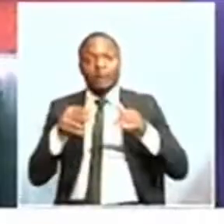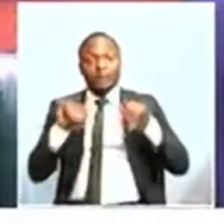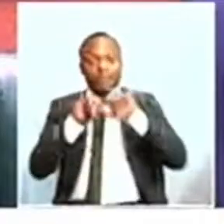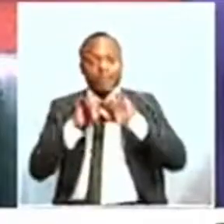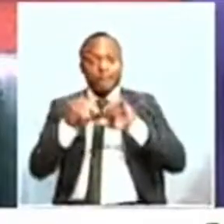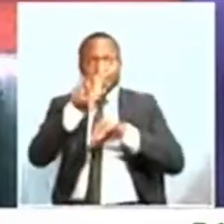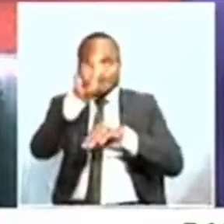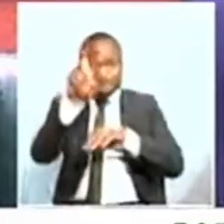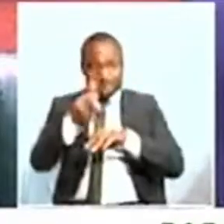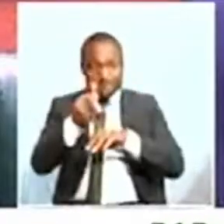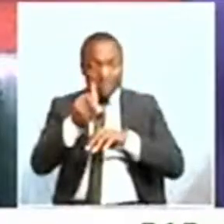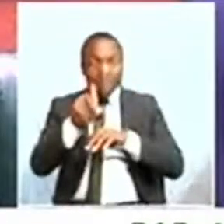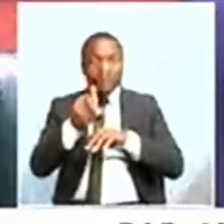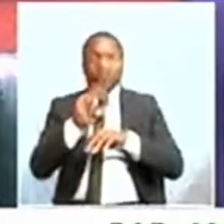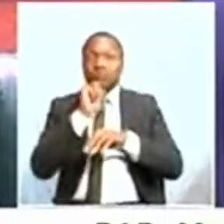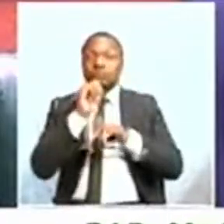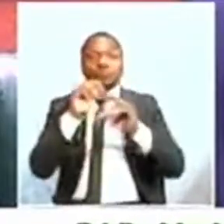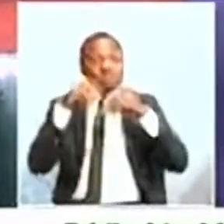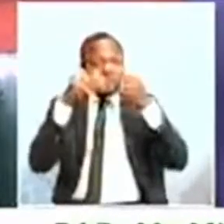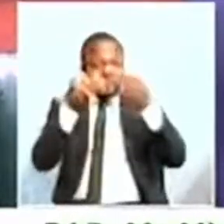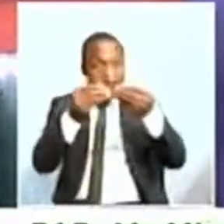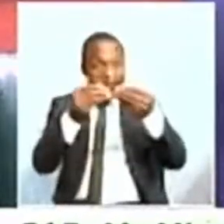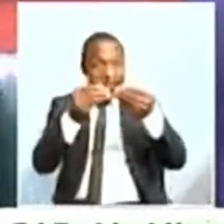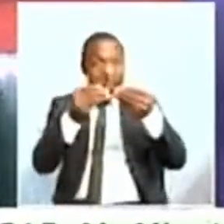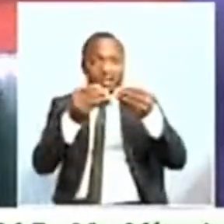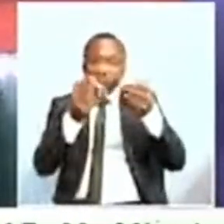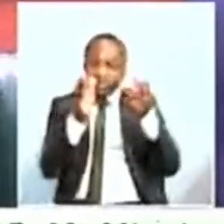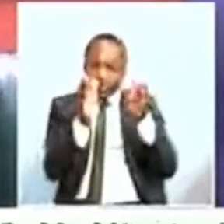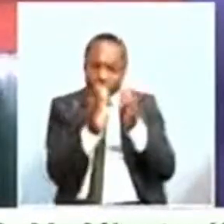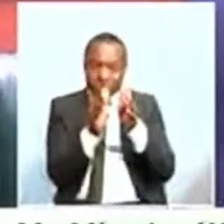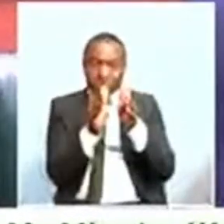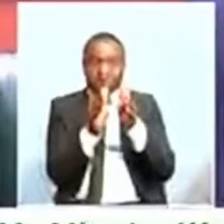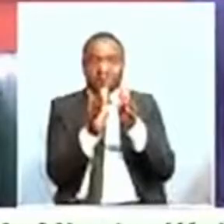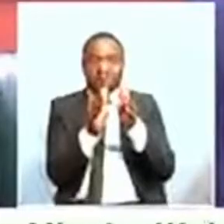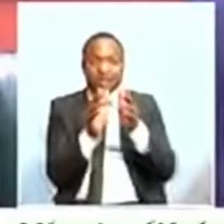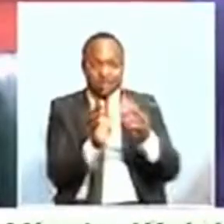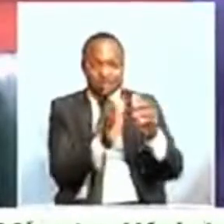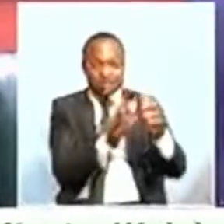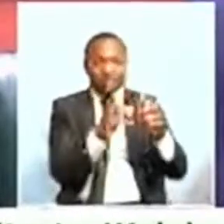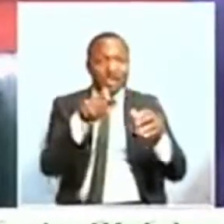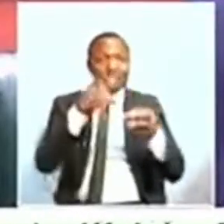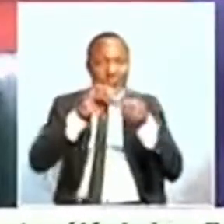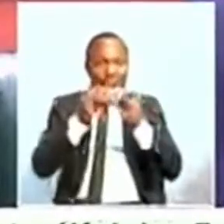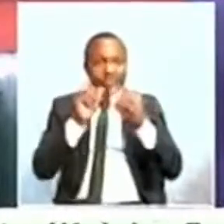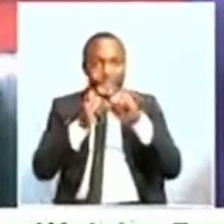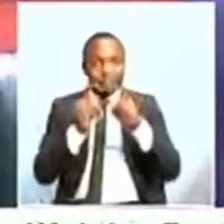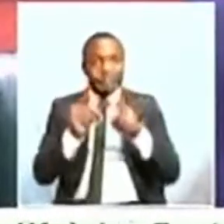question. I will not give you on the small scale side because then I need the figures, but